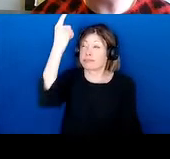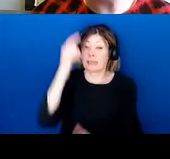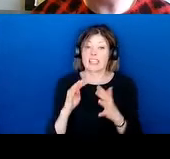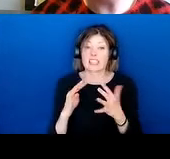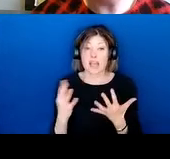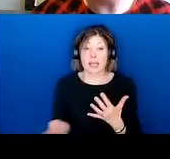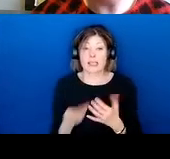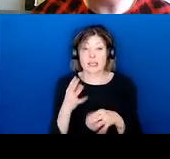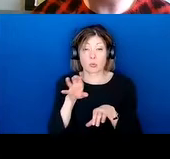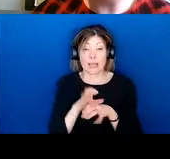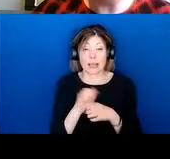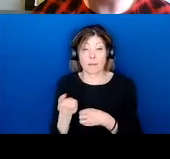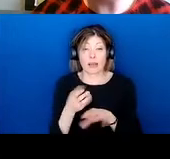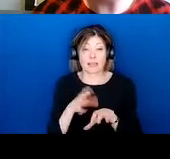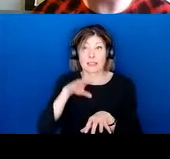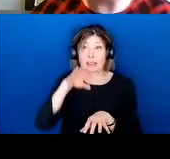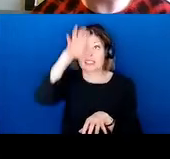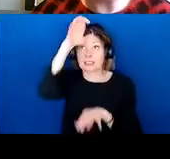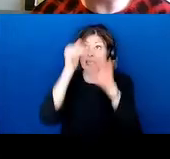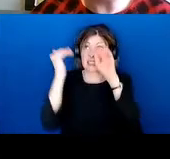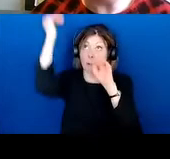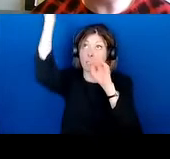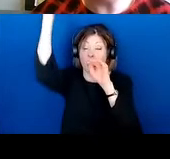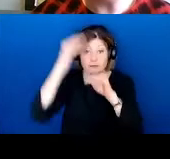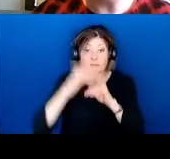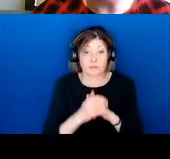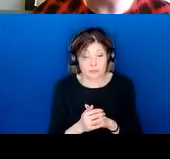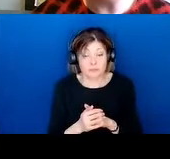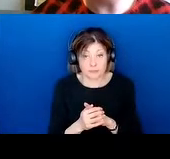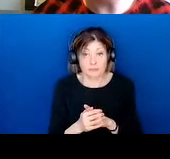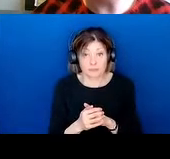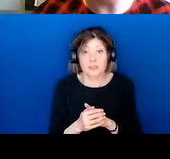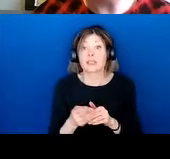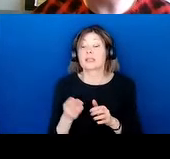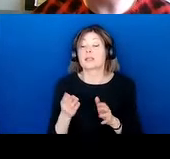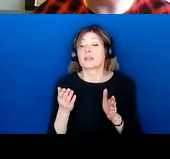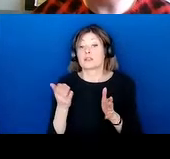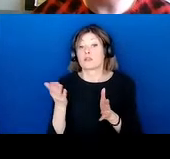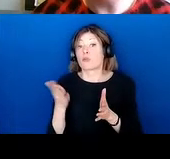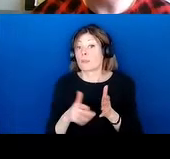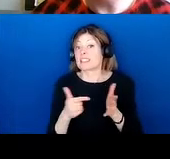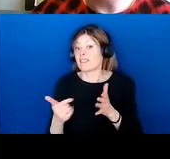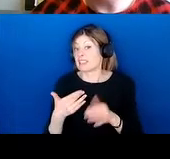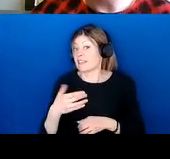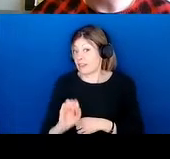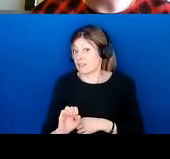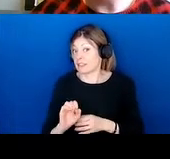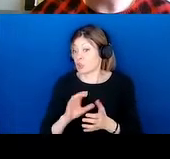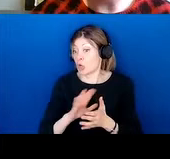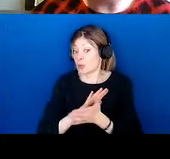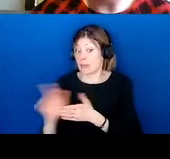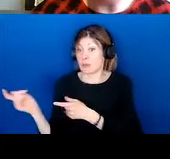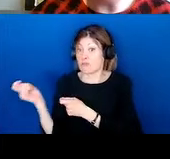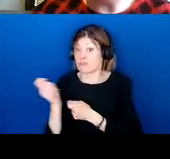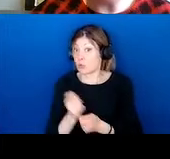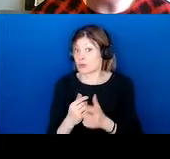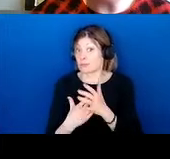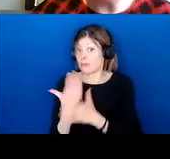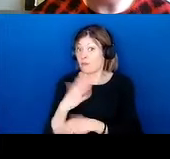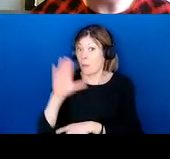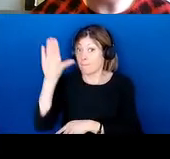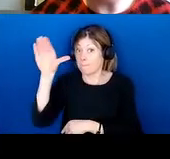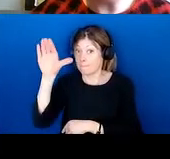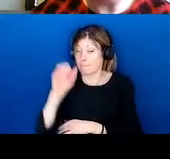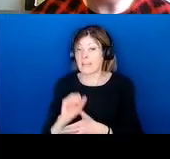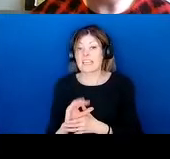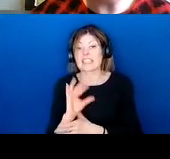from 1750 and was one of the exotic trees Hamilton introduced. The cedar of Lebanon is native